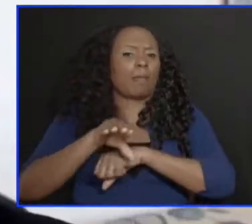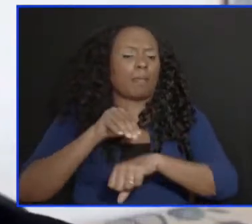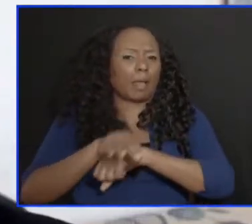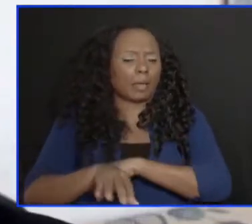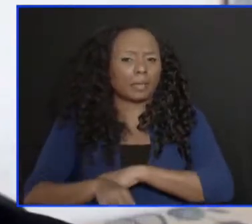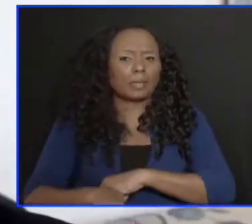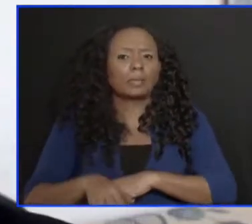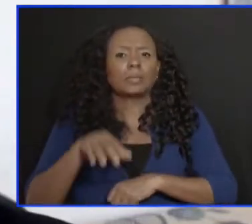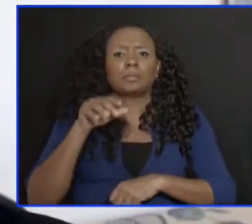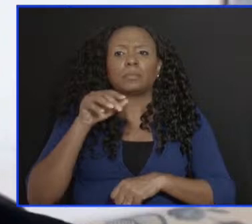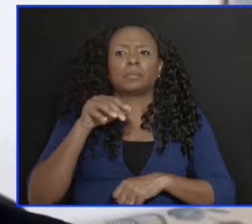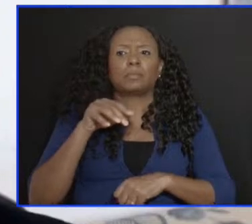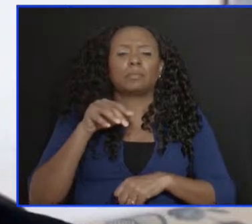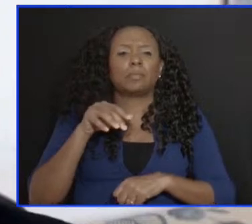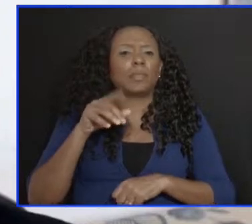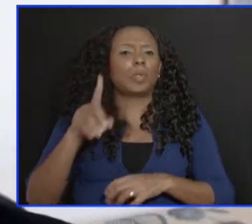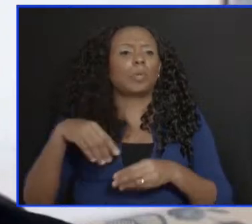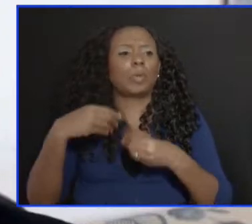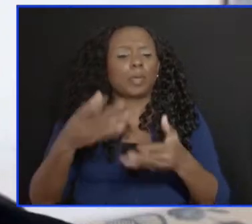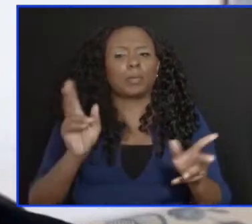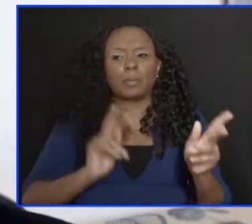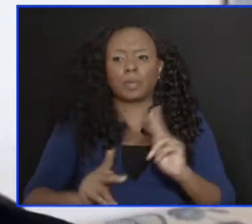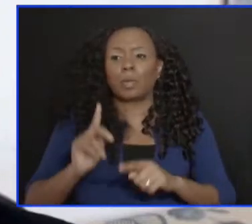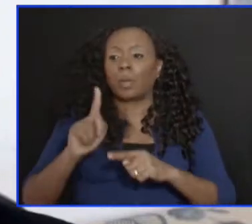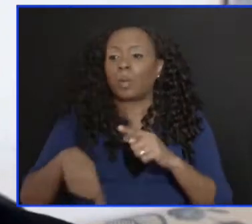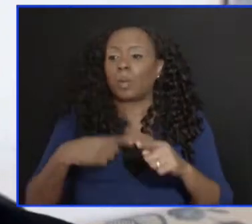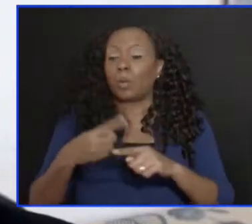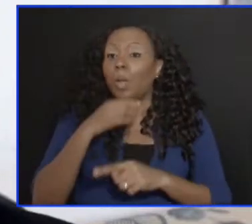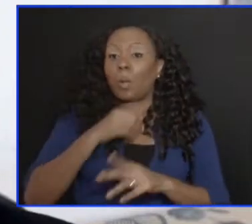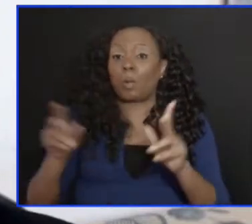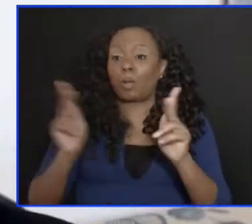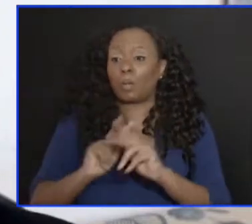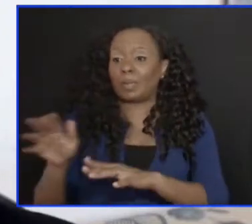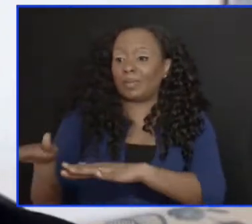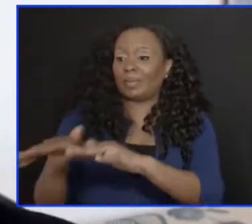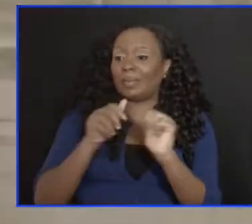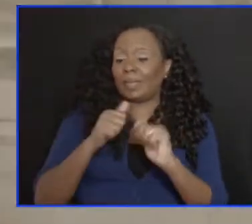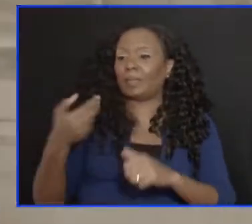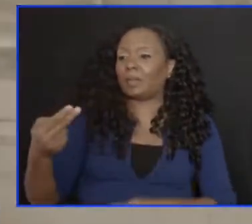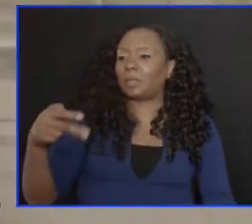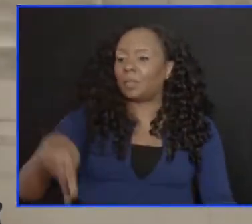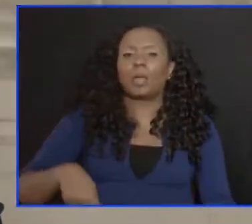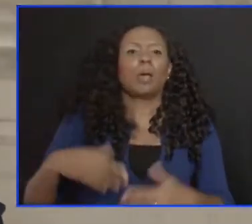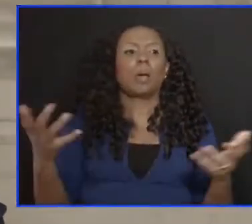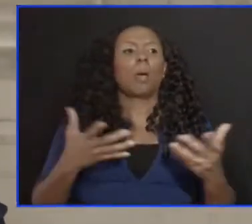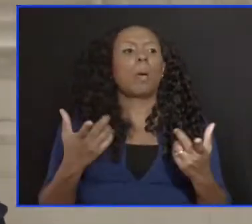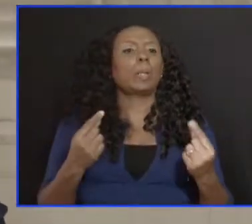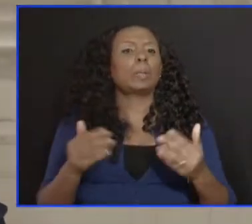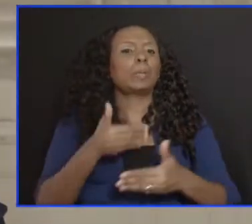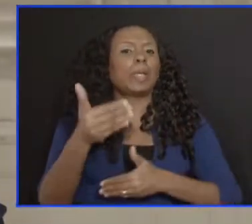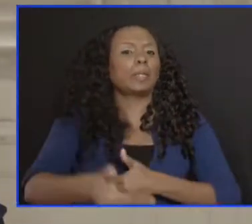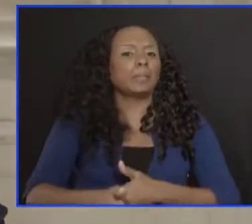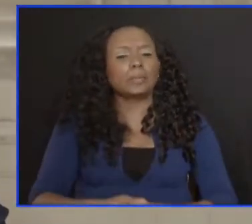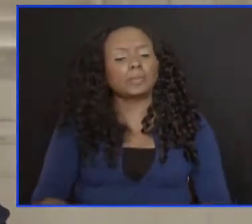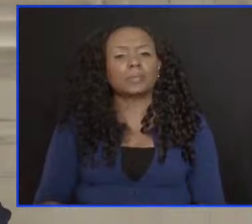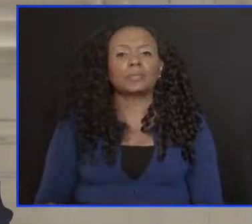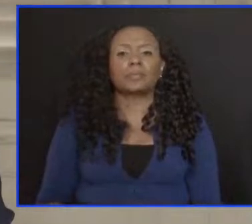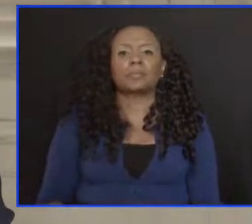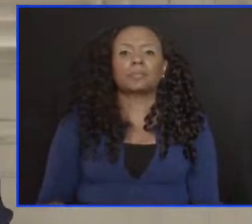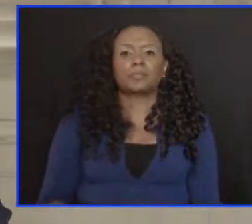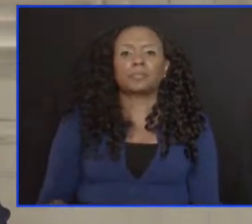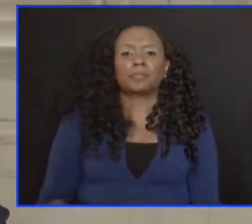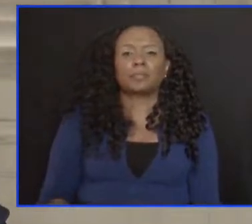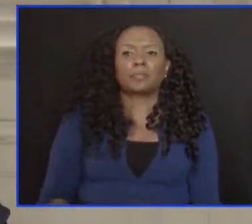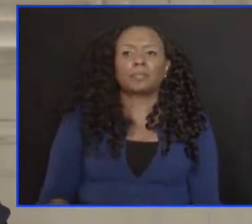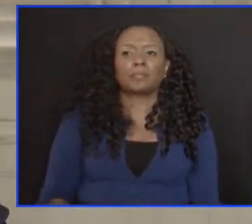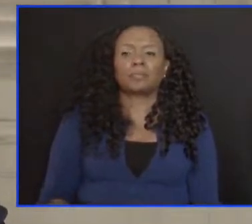after they have left the kind of care that is given to them at Harrison Point? I think that's a really